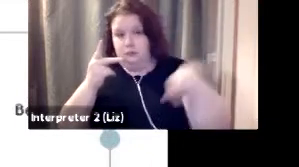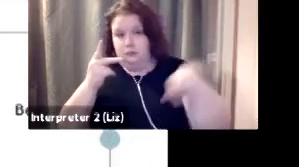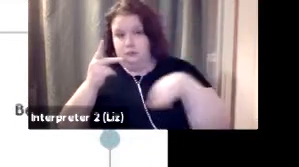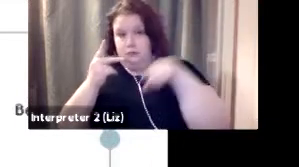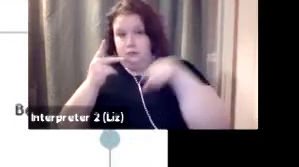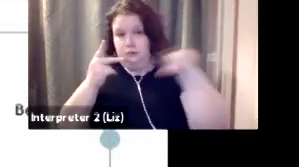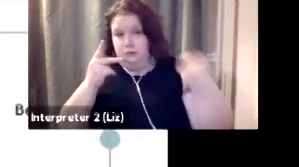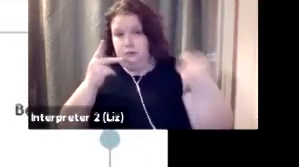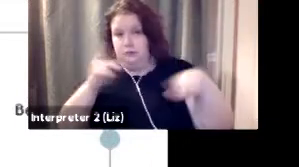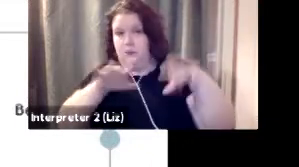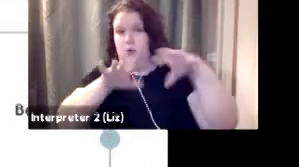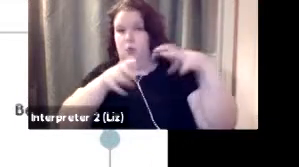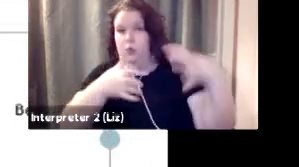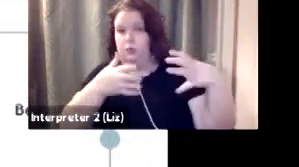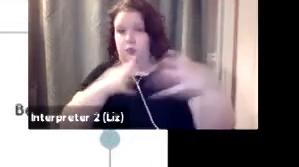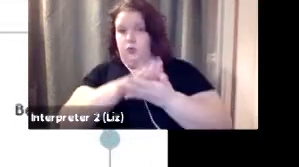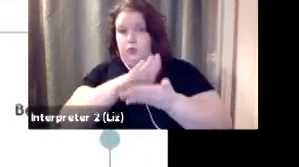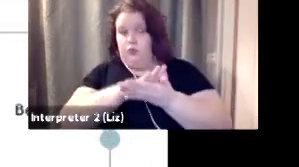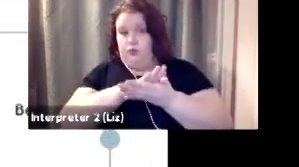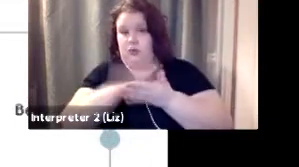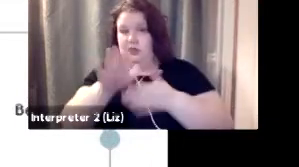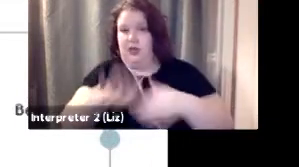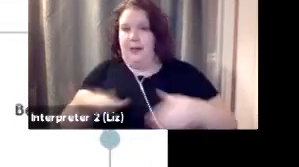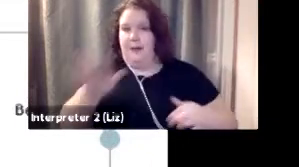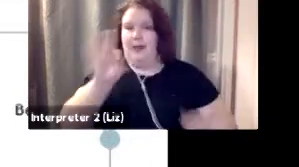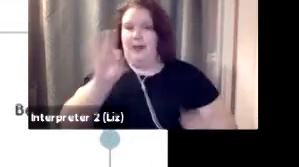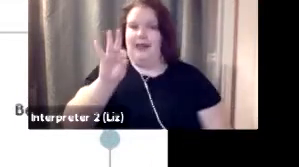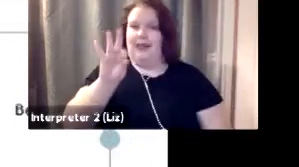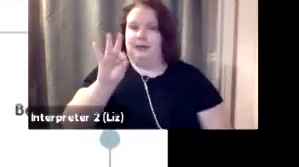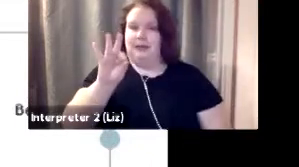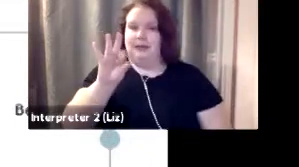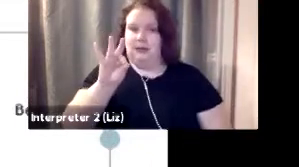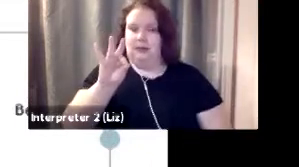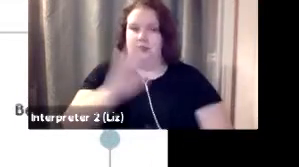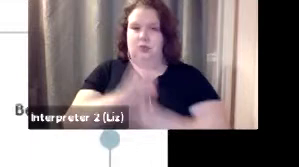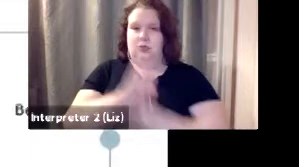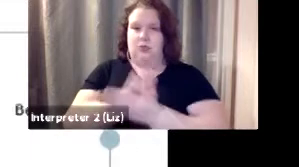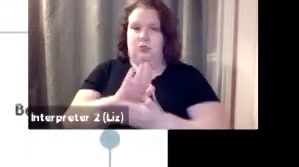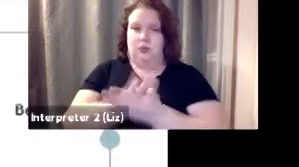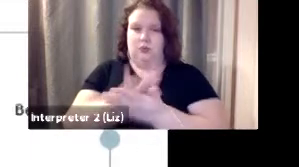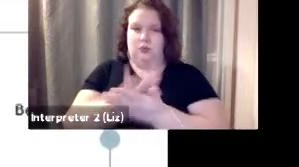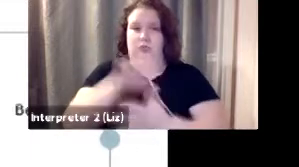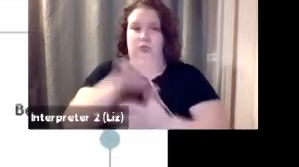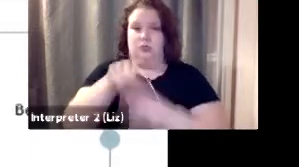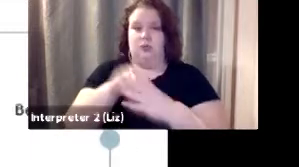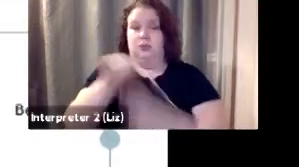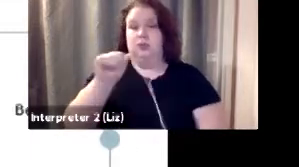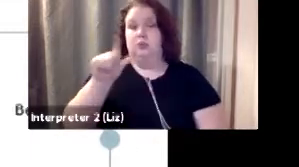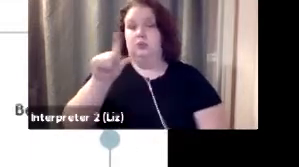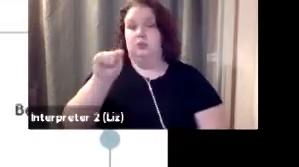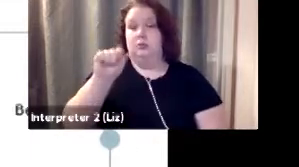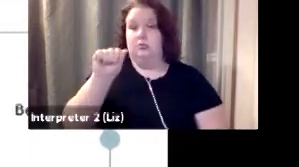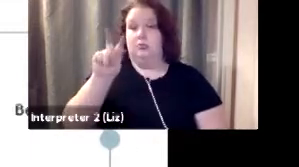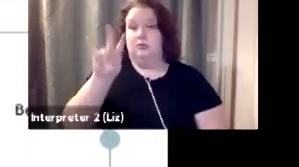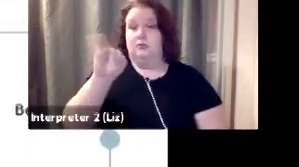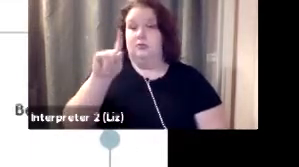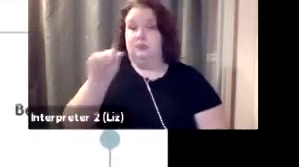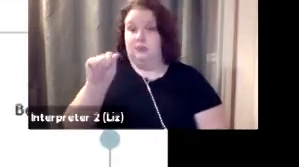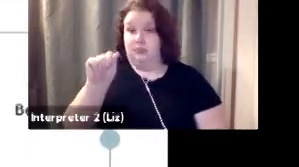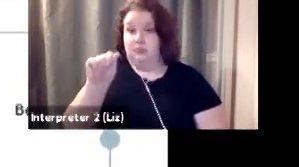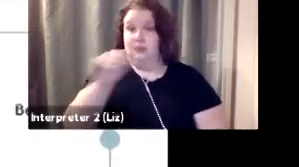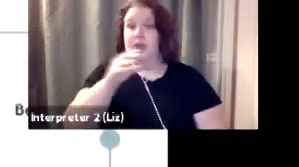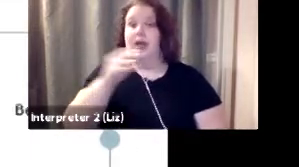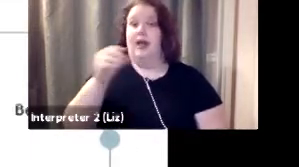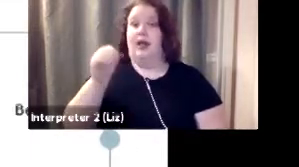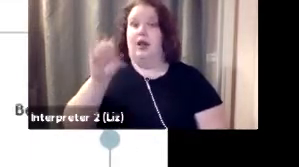facilities. There's about nine facilities there, uh, that include that Alta Vista and Crestview that have the highest need between the facility condition